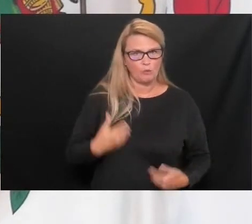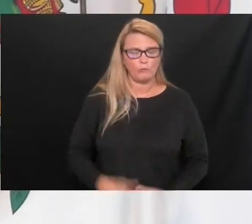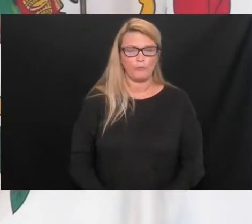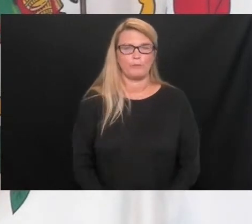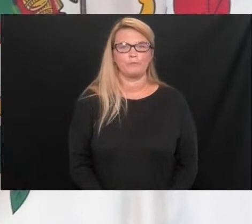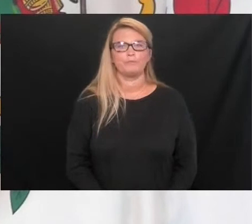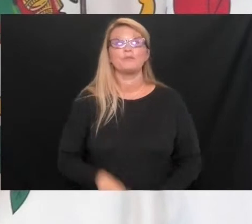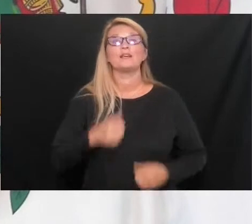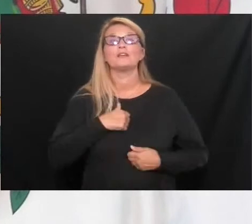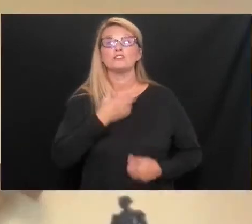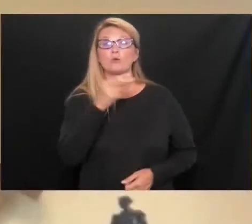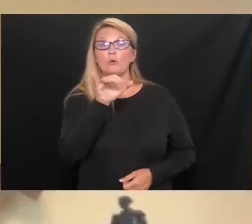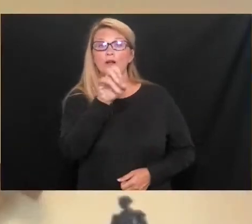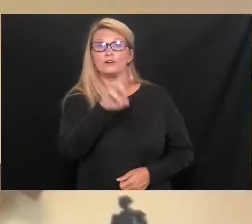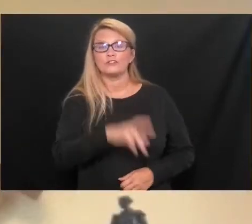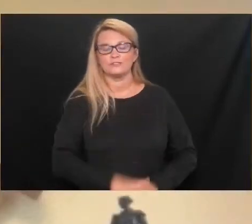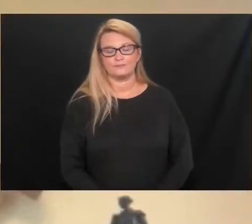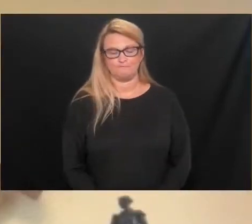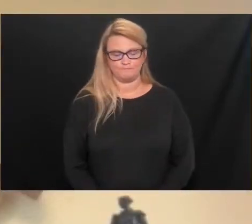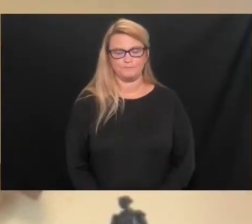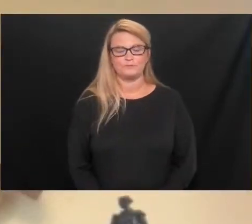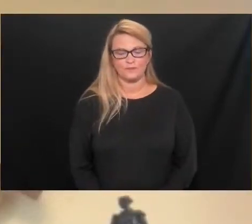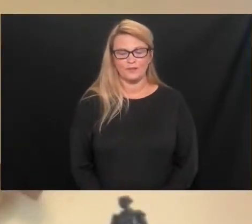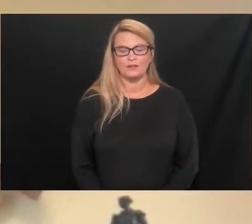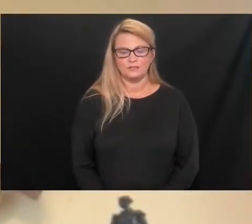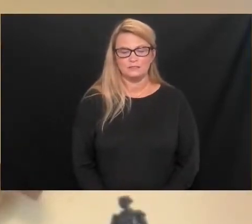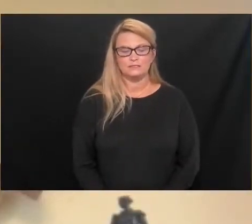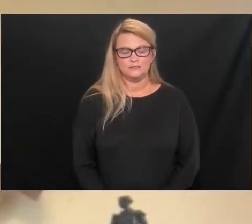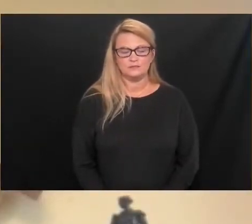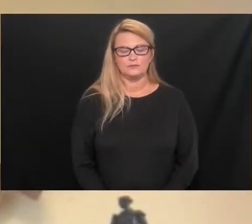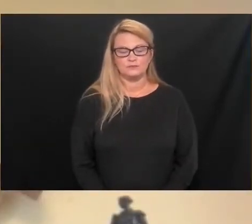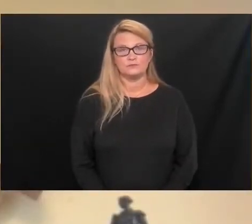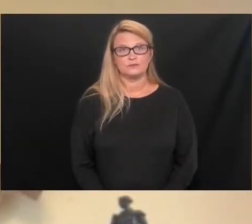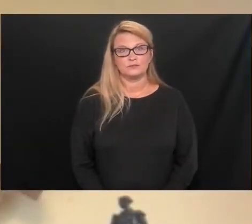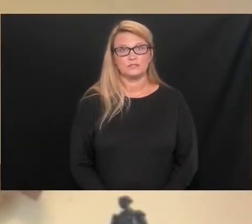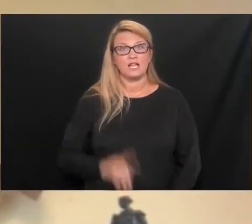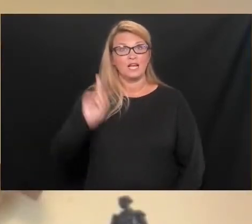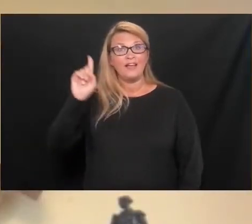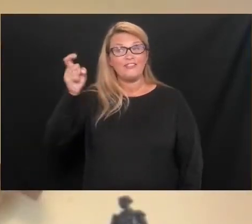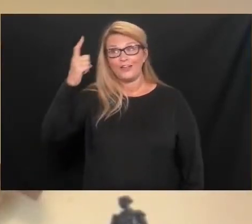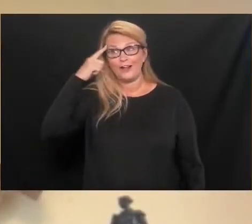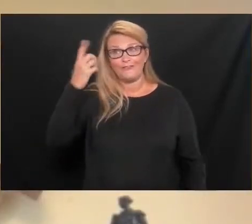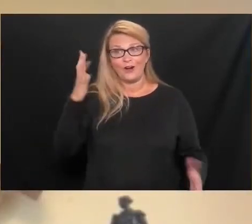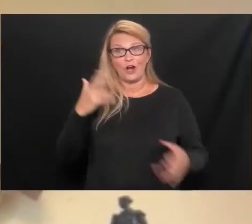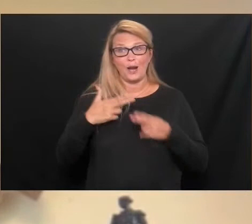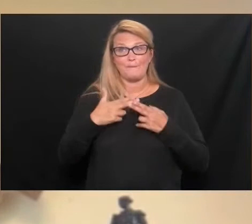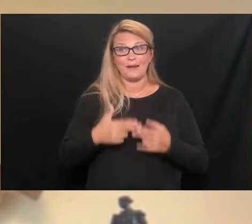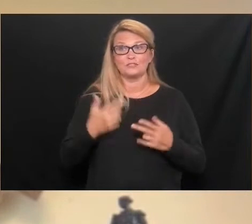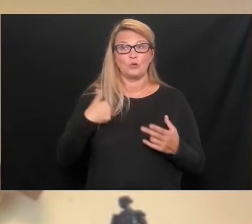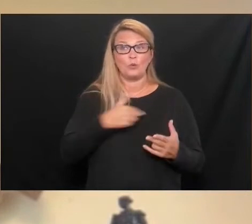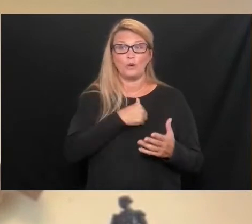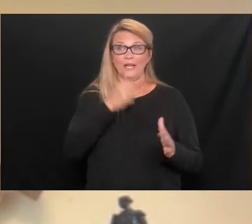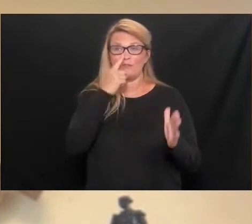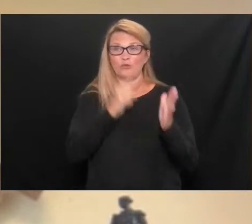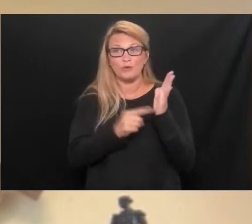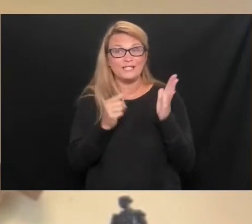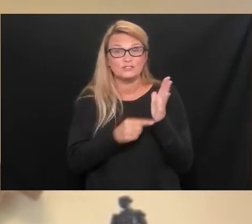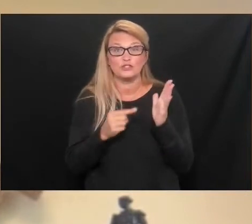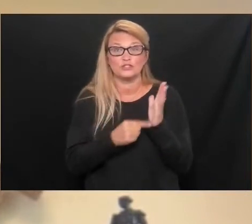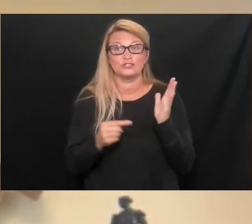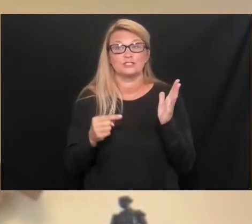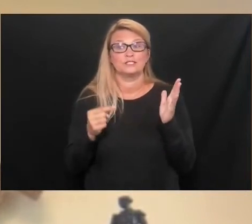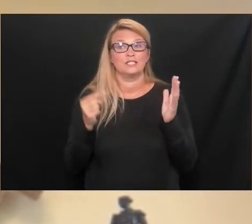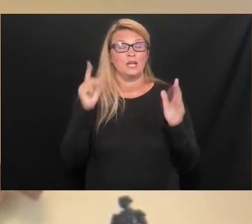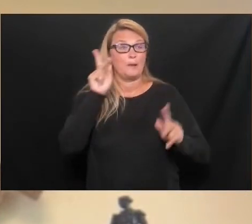General. Yes, sir, Governor. I can add, Paul, as the governor points out, we have done research with